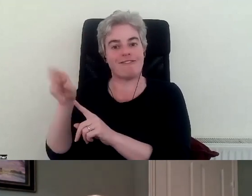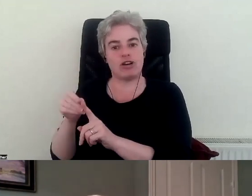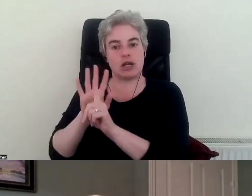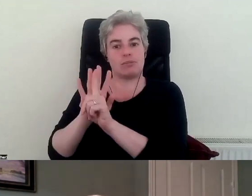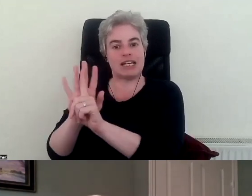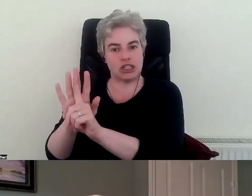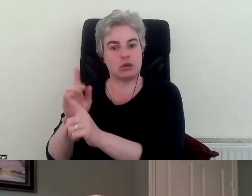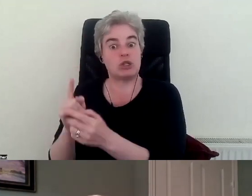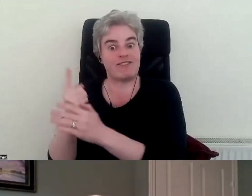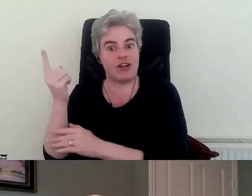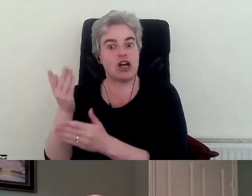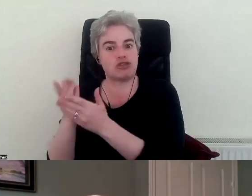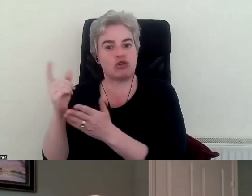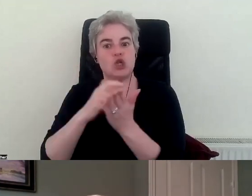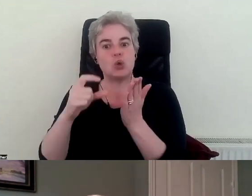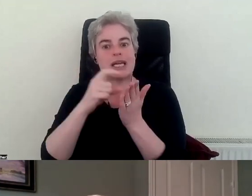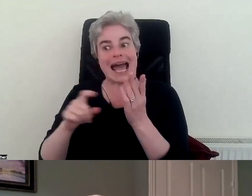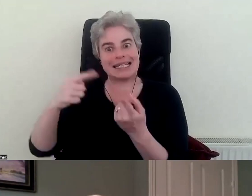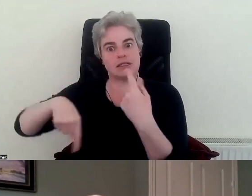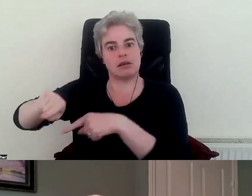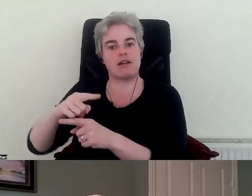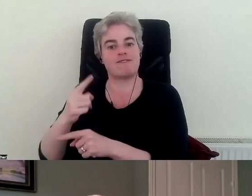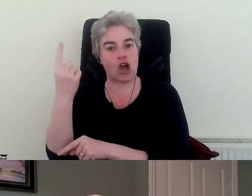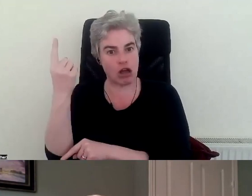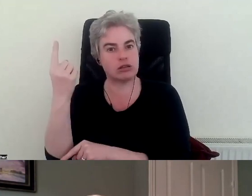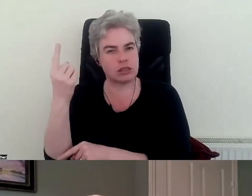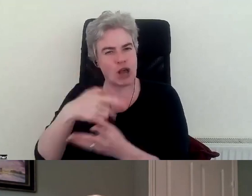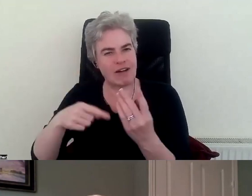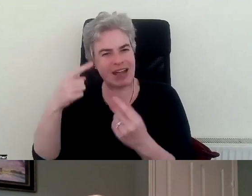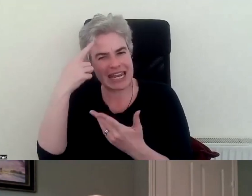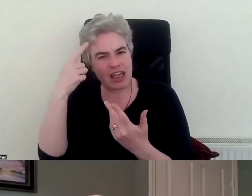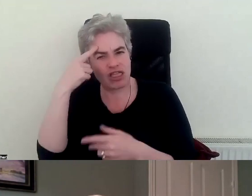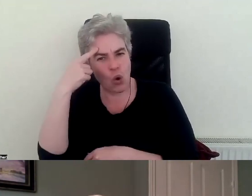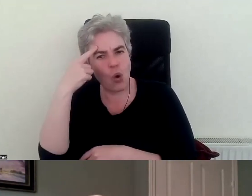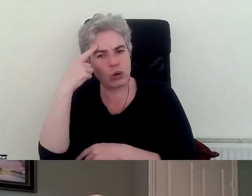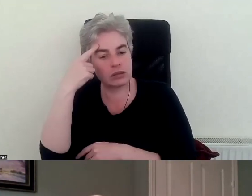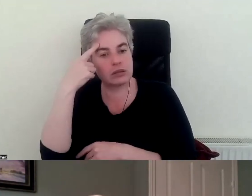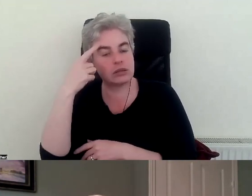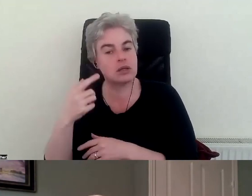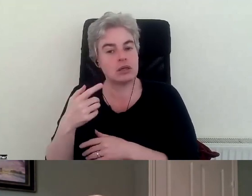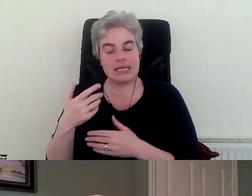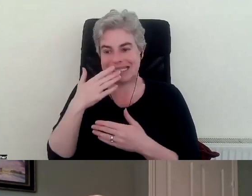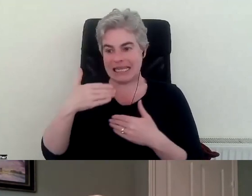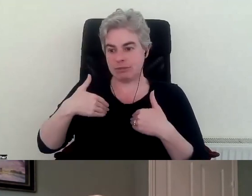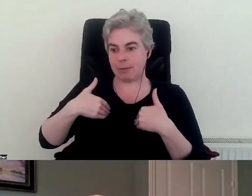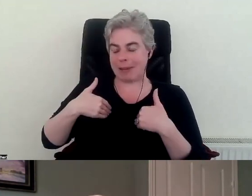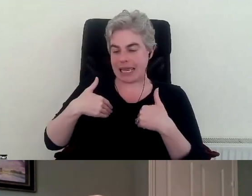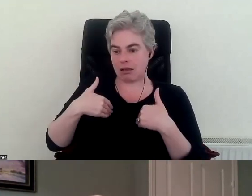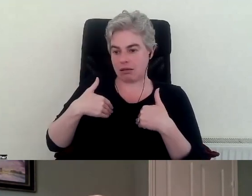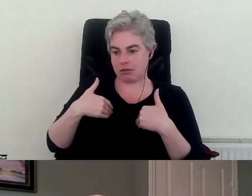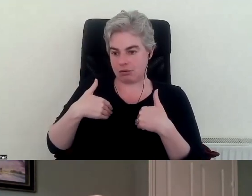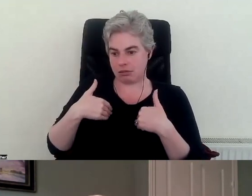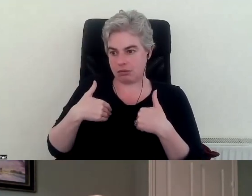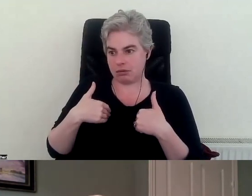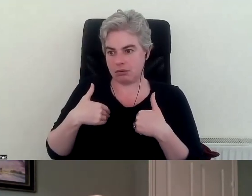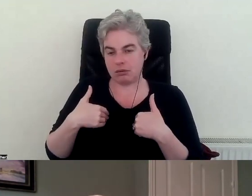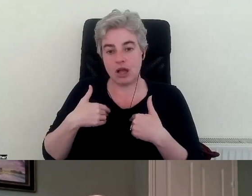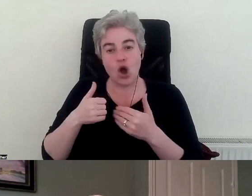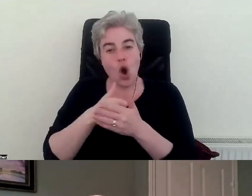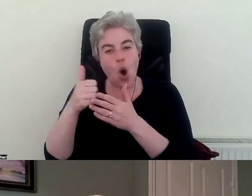Ugandans at first. I wonder if you have kind of thoughts about how it seemed to me that, you know, it was